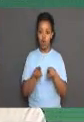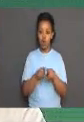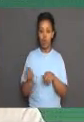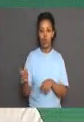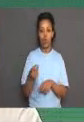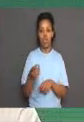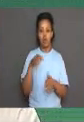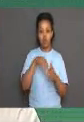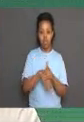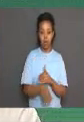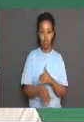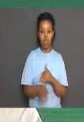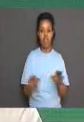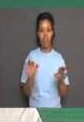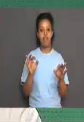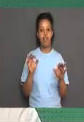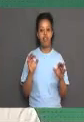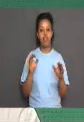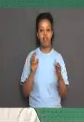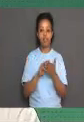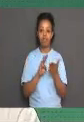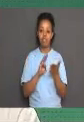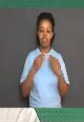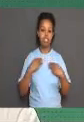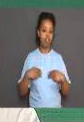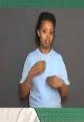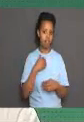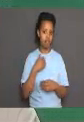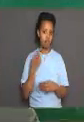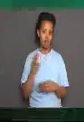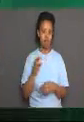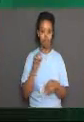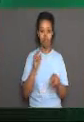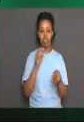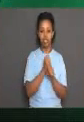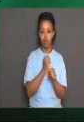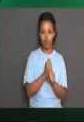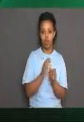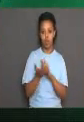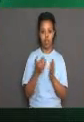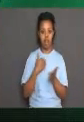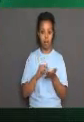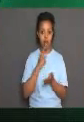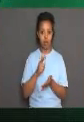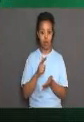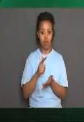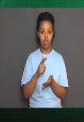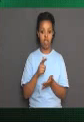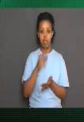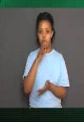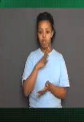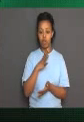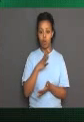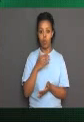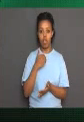external features, and they function differently as well. The forelimb in a human is